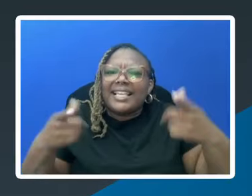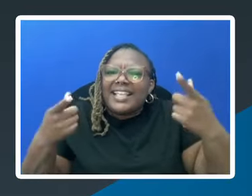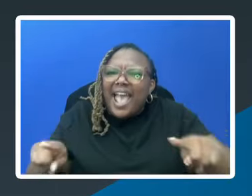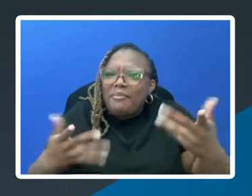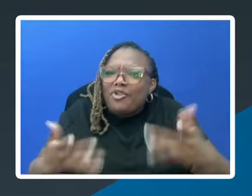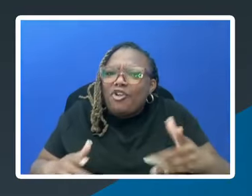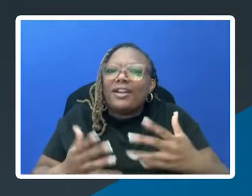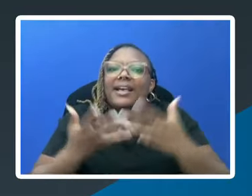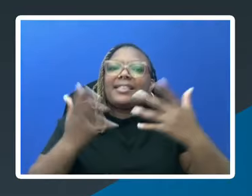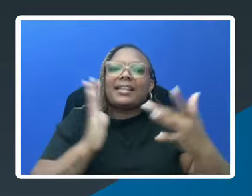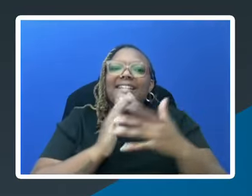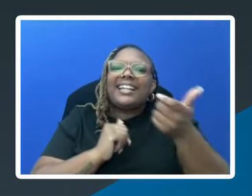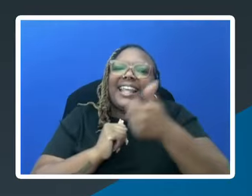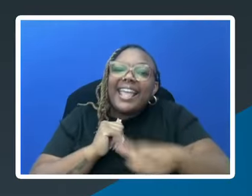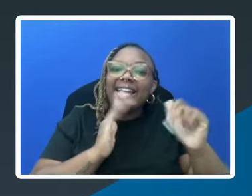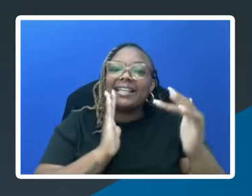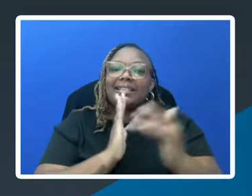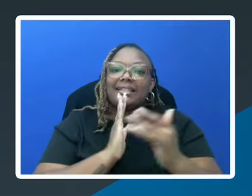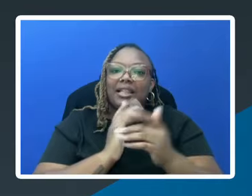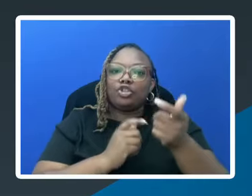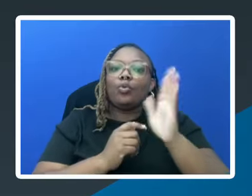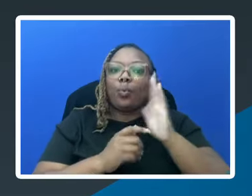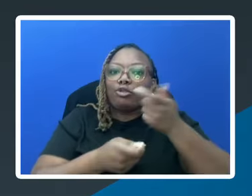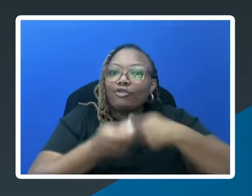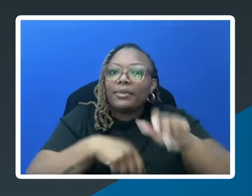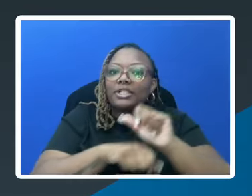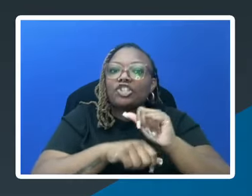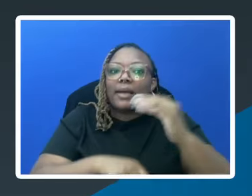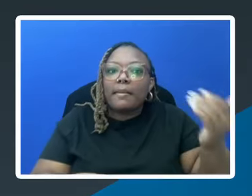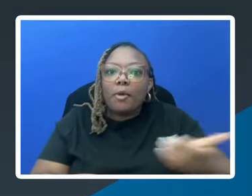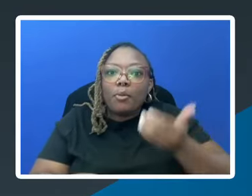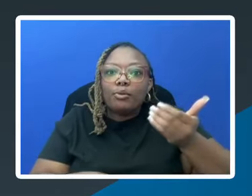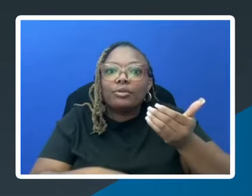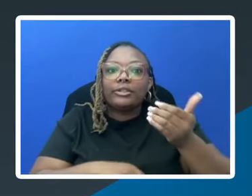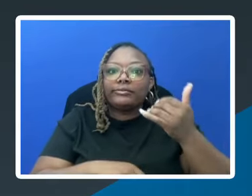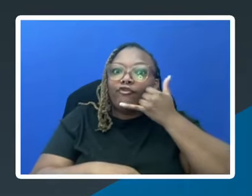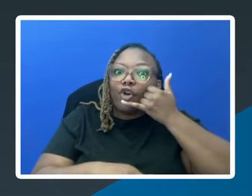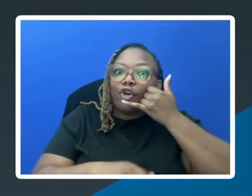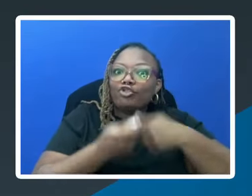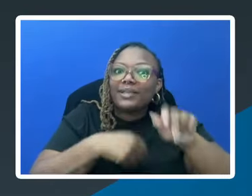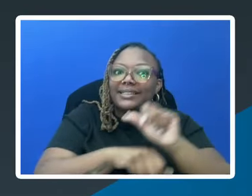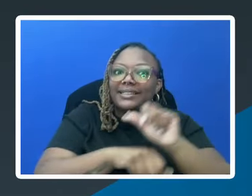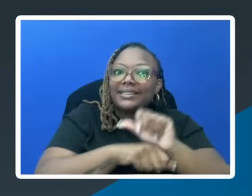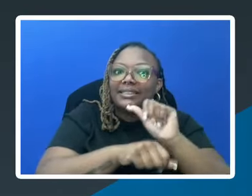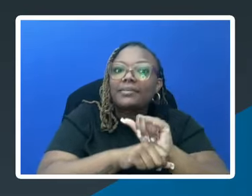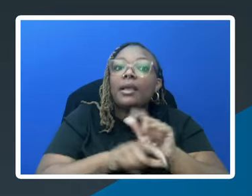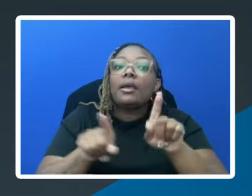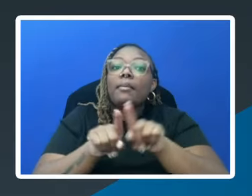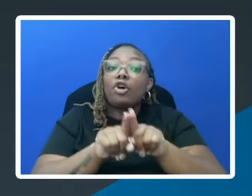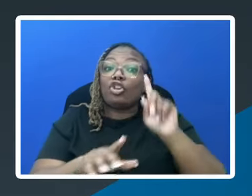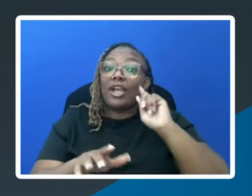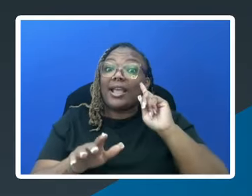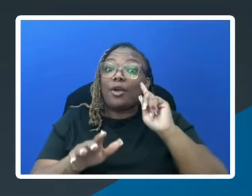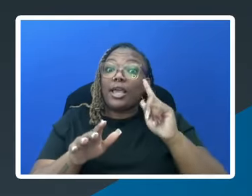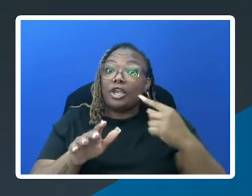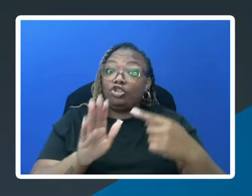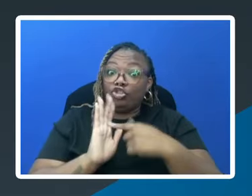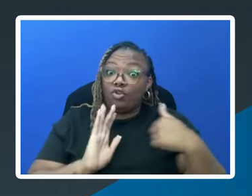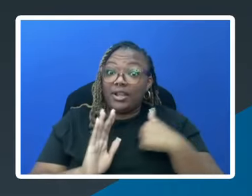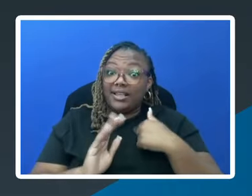technology will replace jobs. Mobile devices replace jobs, right? But what it also has shown us, if we look over the